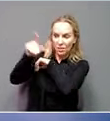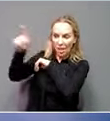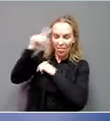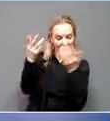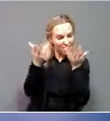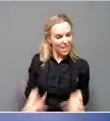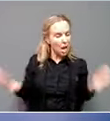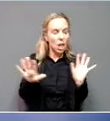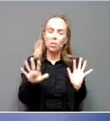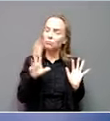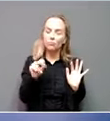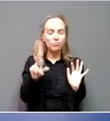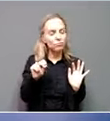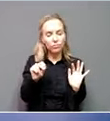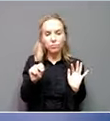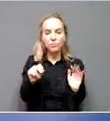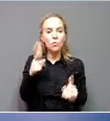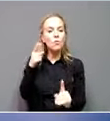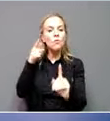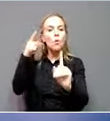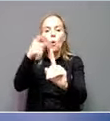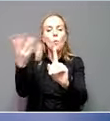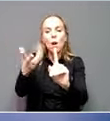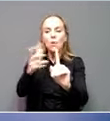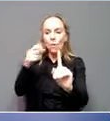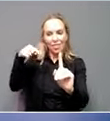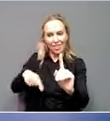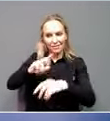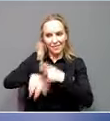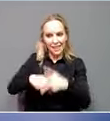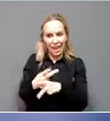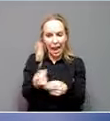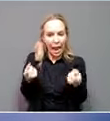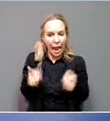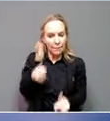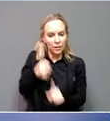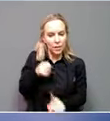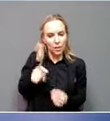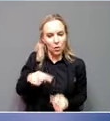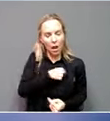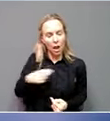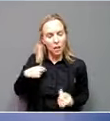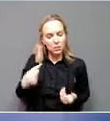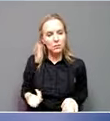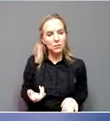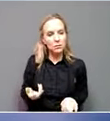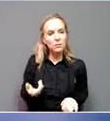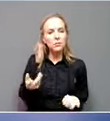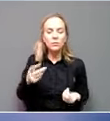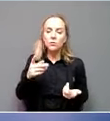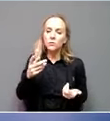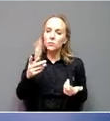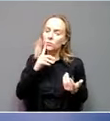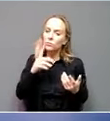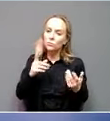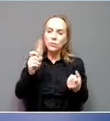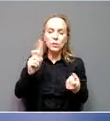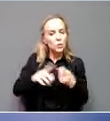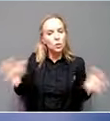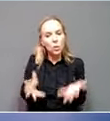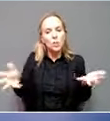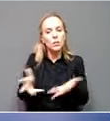is to not be in this position, right? Is to have as many people vaccinated, and I'll talk about it in a minute, boosted as possible.